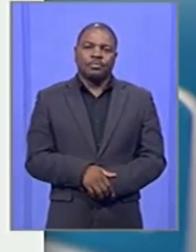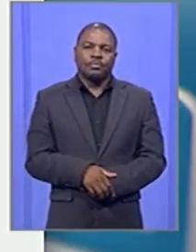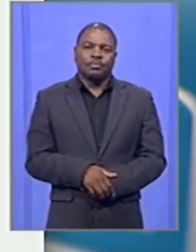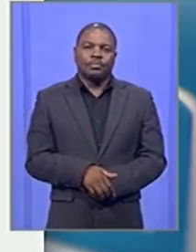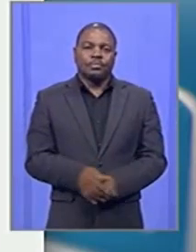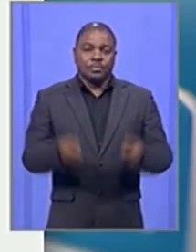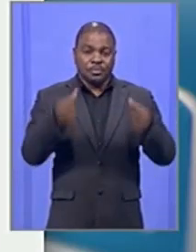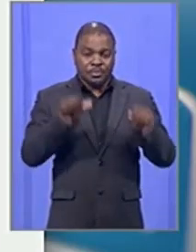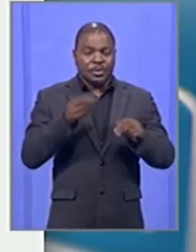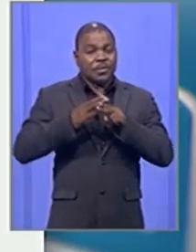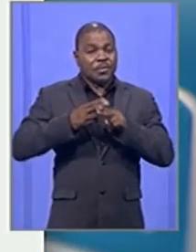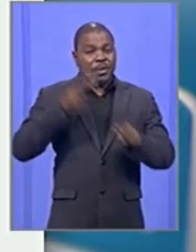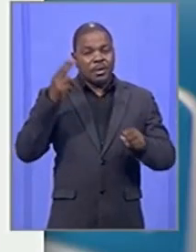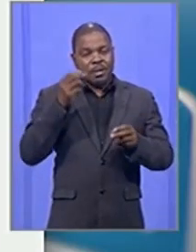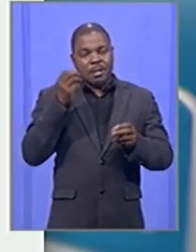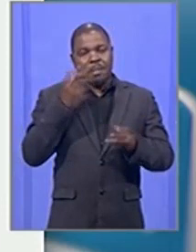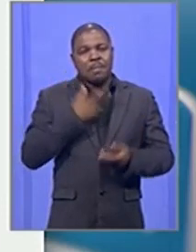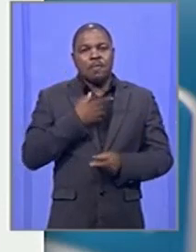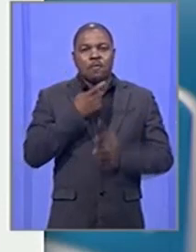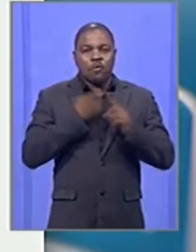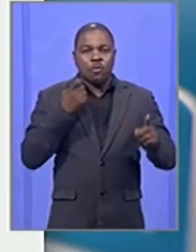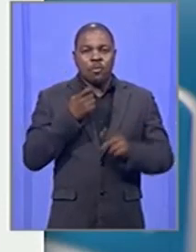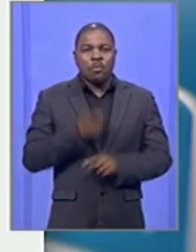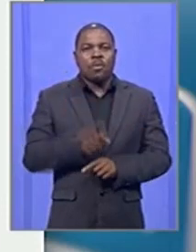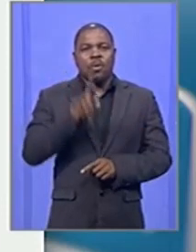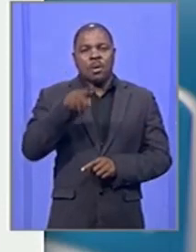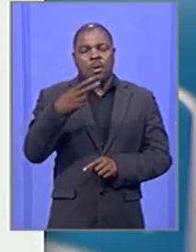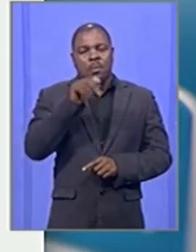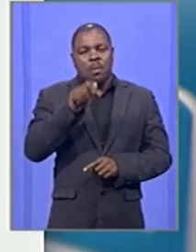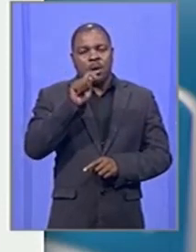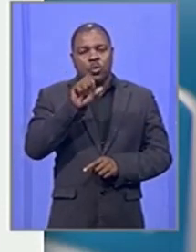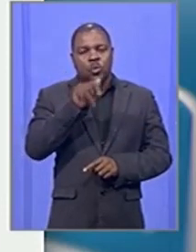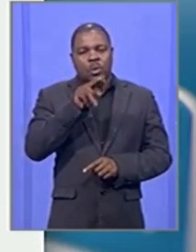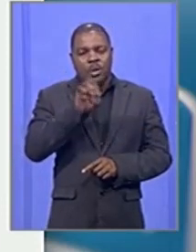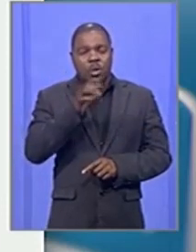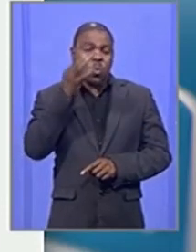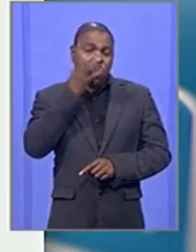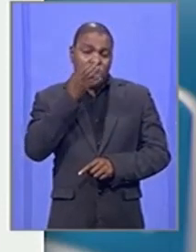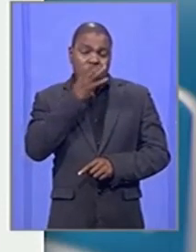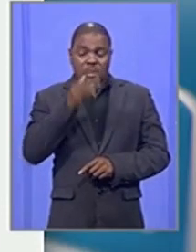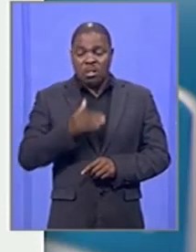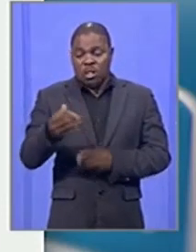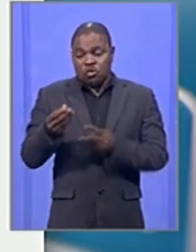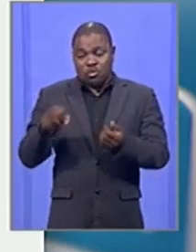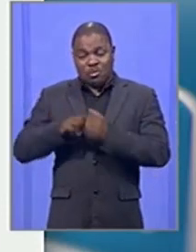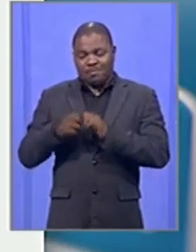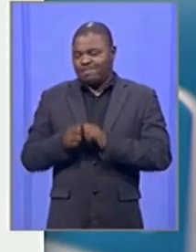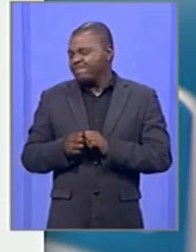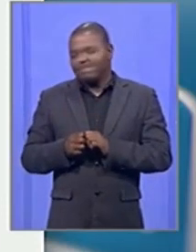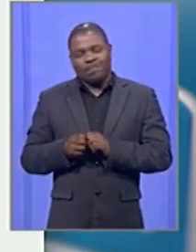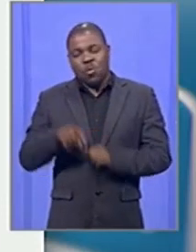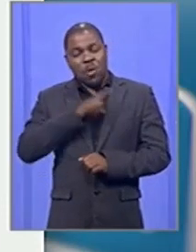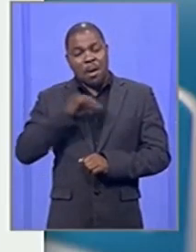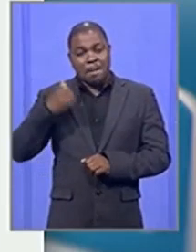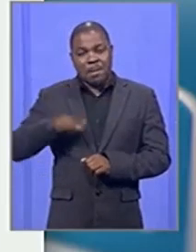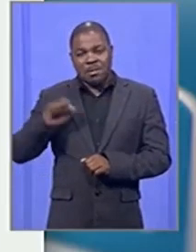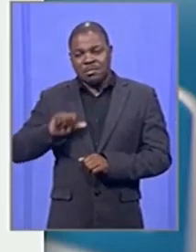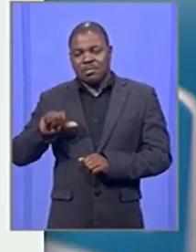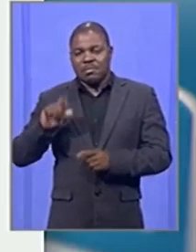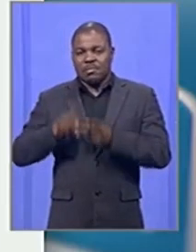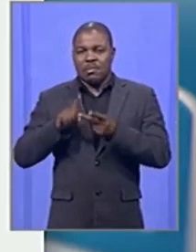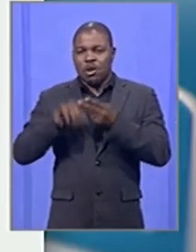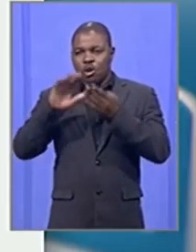Athe molaetsa wa go qetela wa tsietse Phatshwane yena o re ga ke nagane go nna le tharollo gobane bomasepala ga mmo le baagi